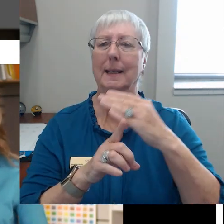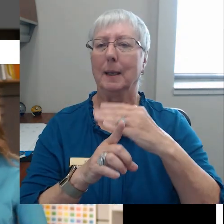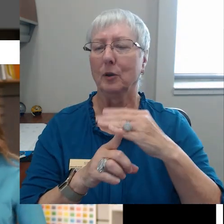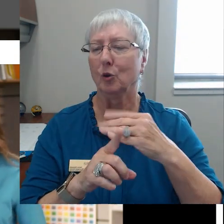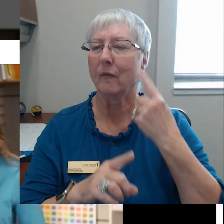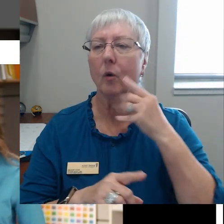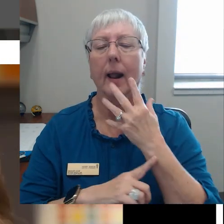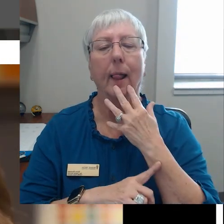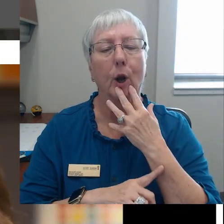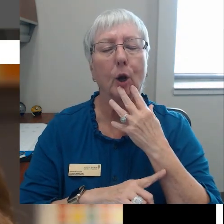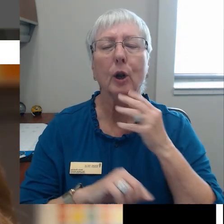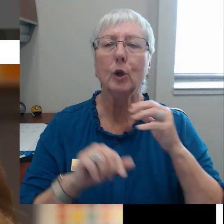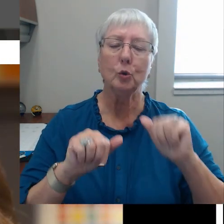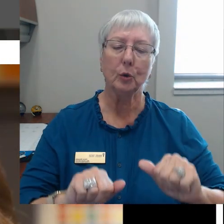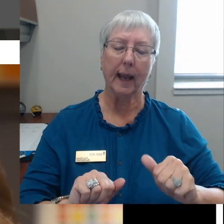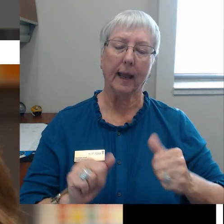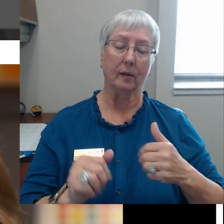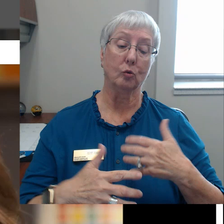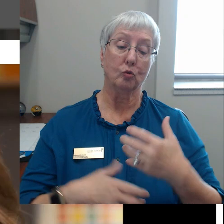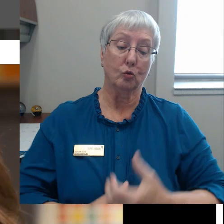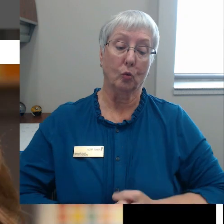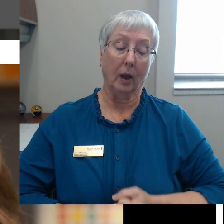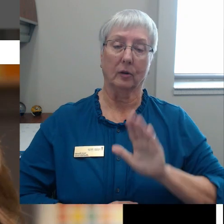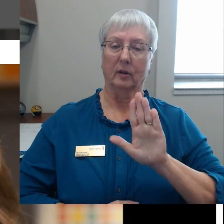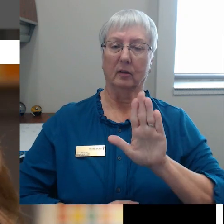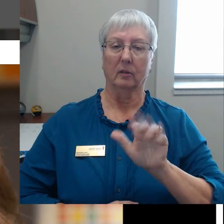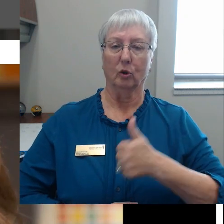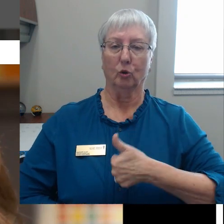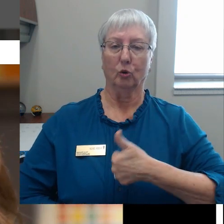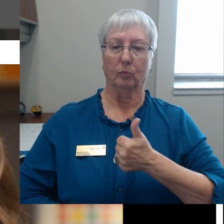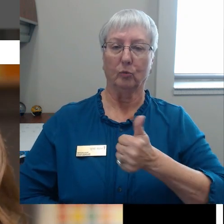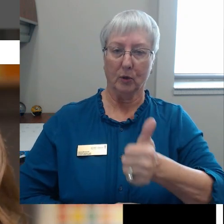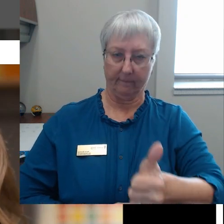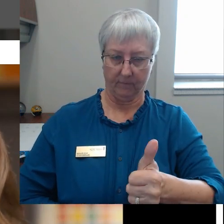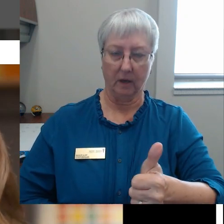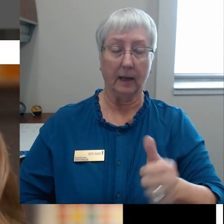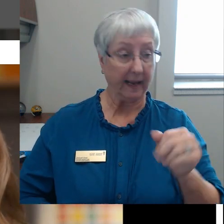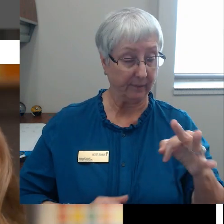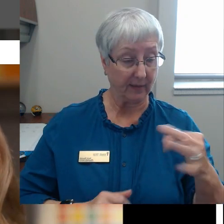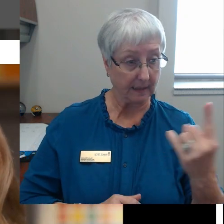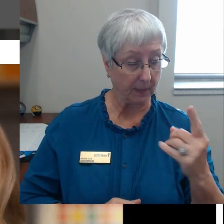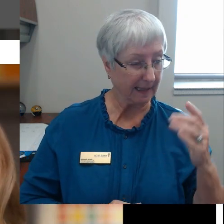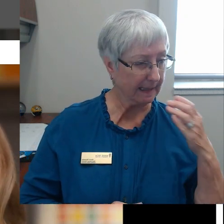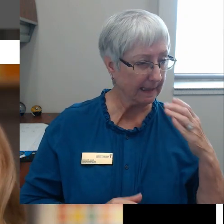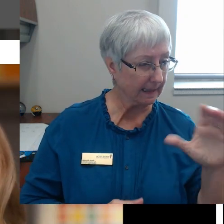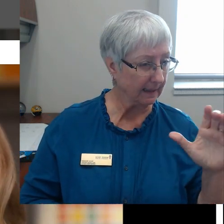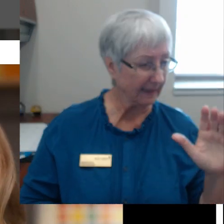own senses. Knowing when something looks hot or cold and using temperature as